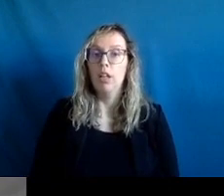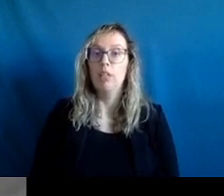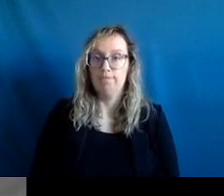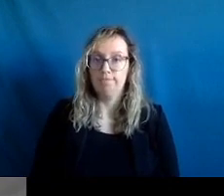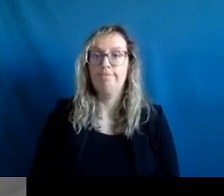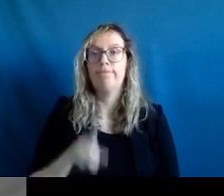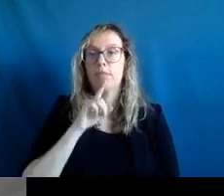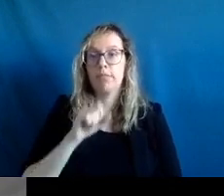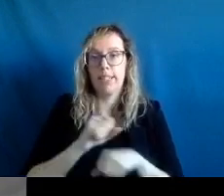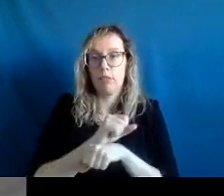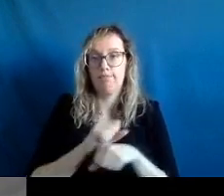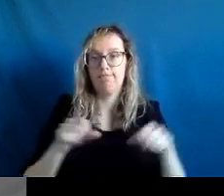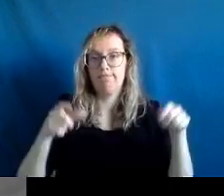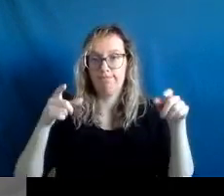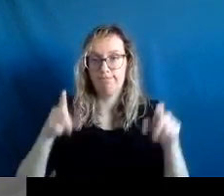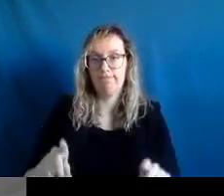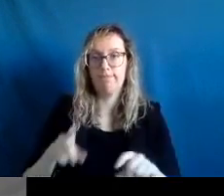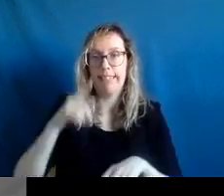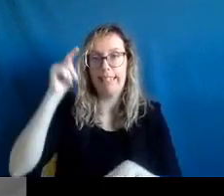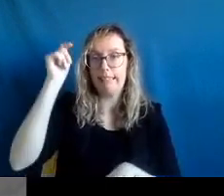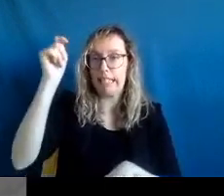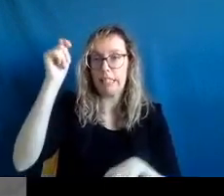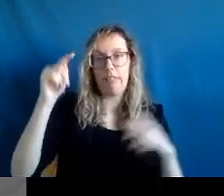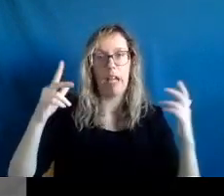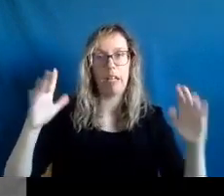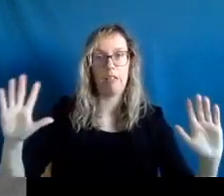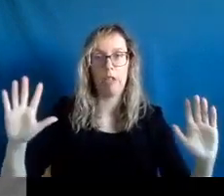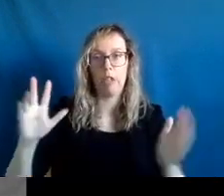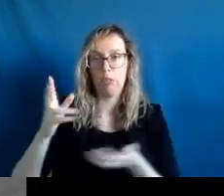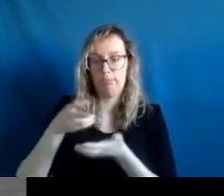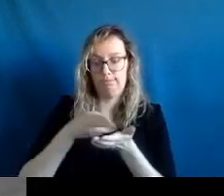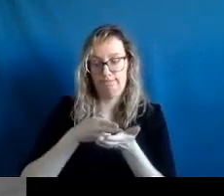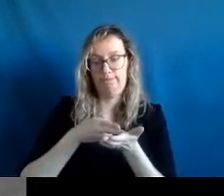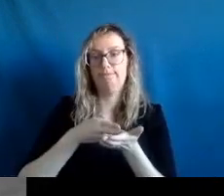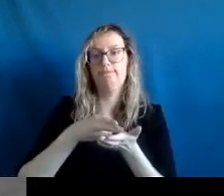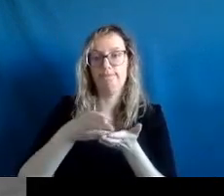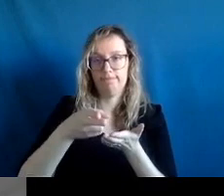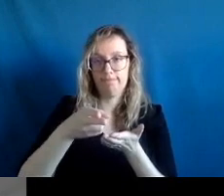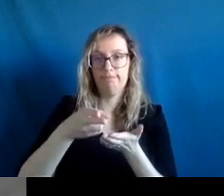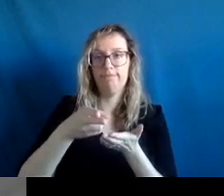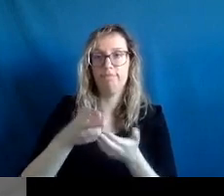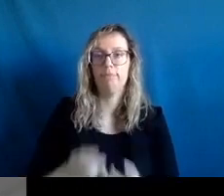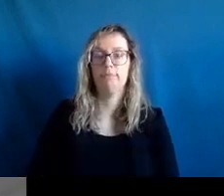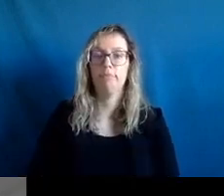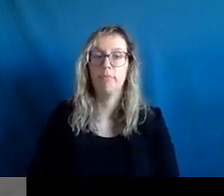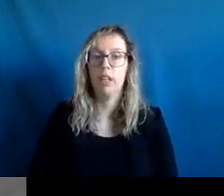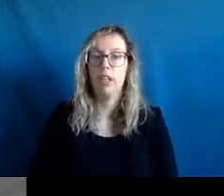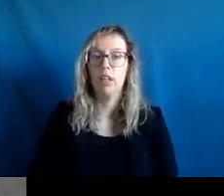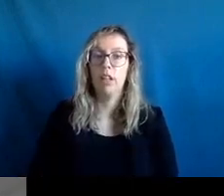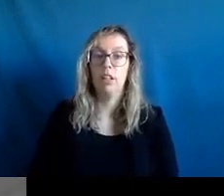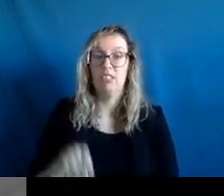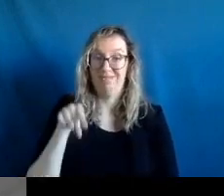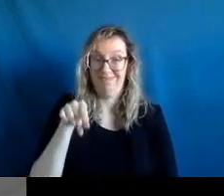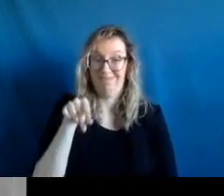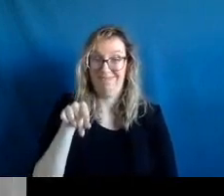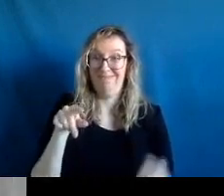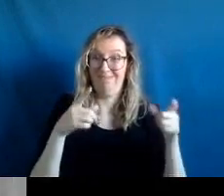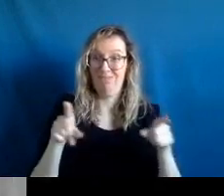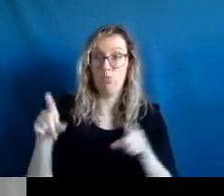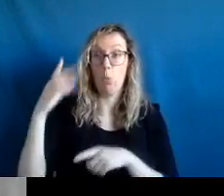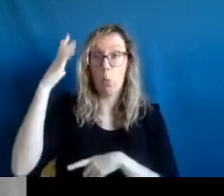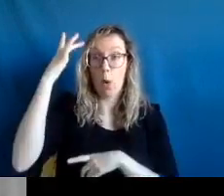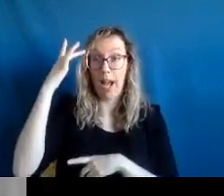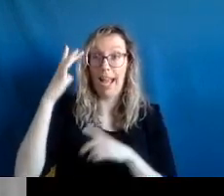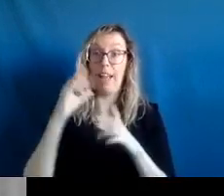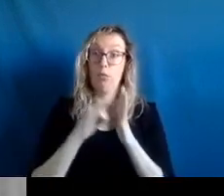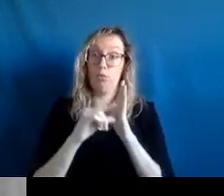and he has testified so that you also can believe. These things happened to fulfill the scripture.